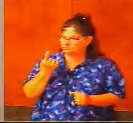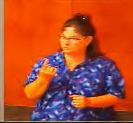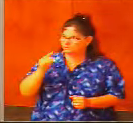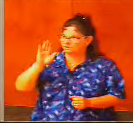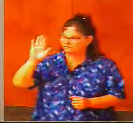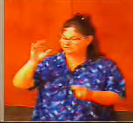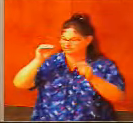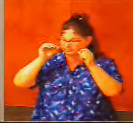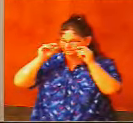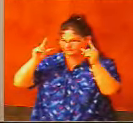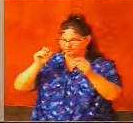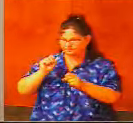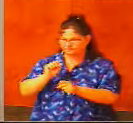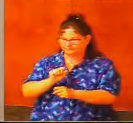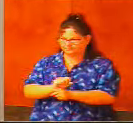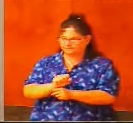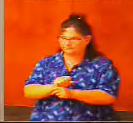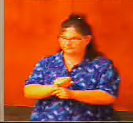miracles.